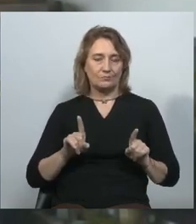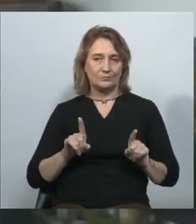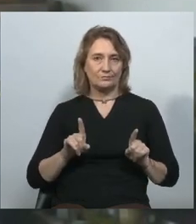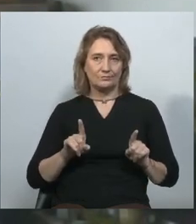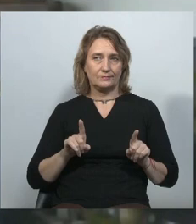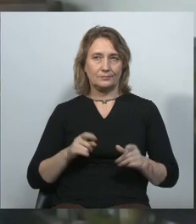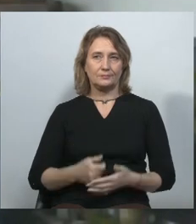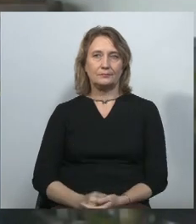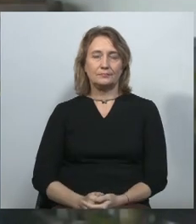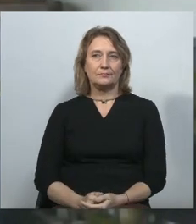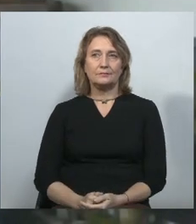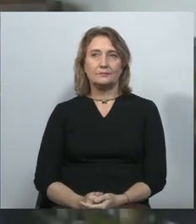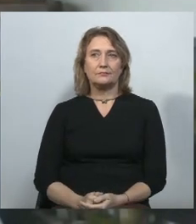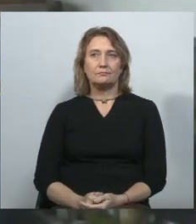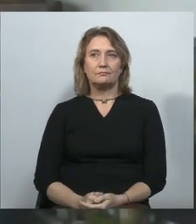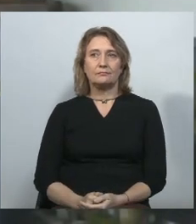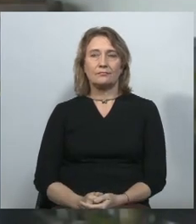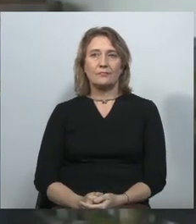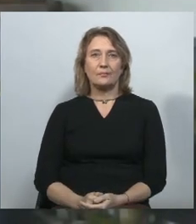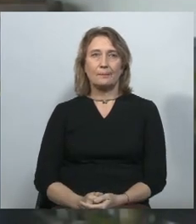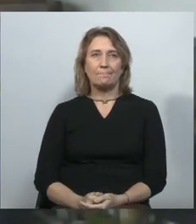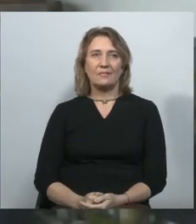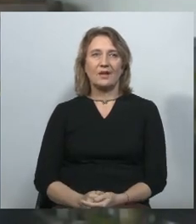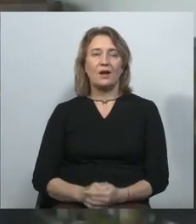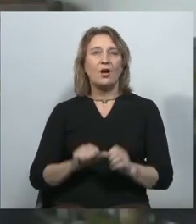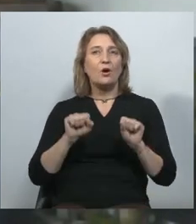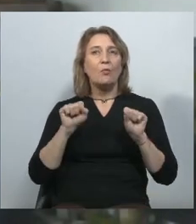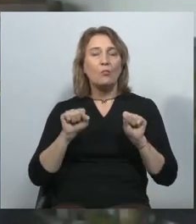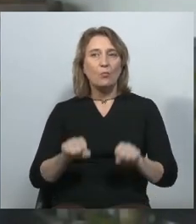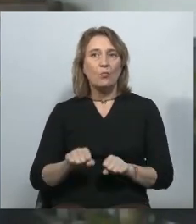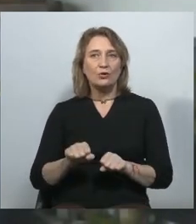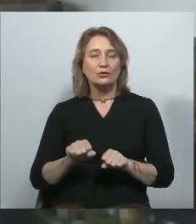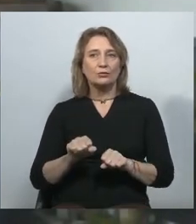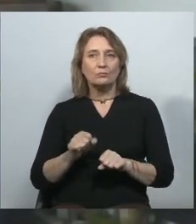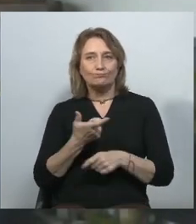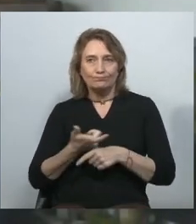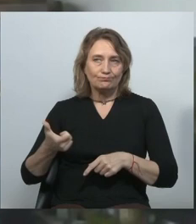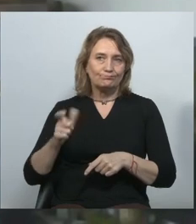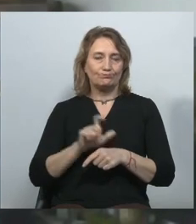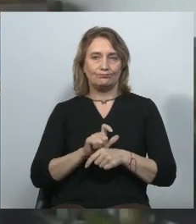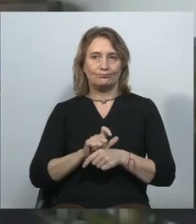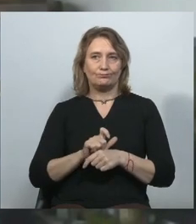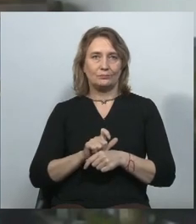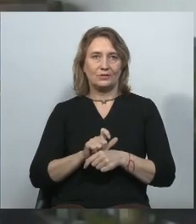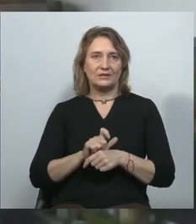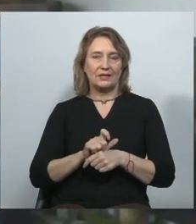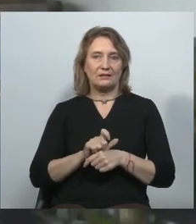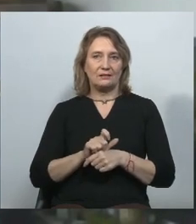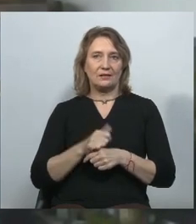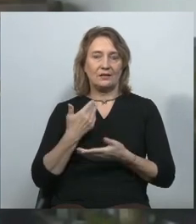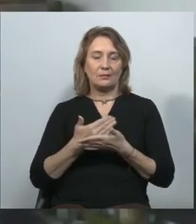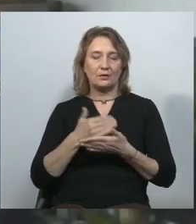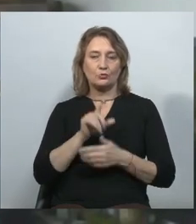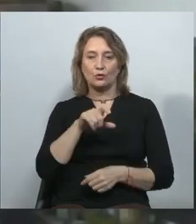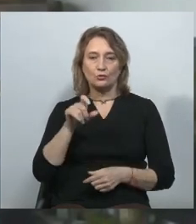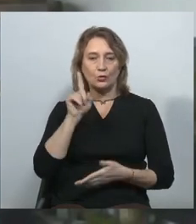actually amplify it. It can also not go to the right audiences, so the people who believed false information in the first place. And